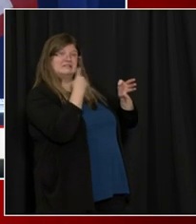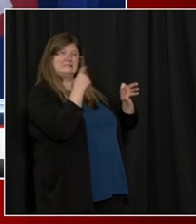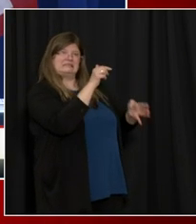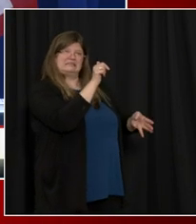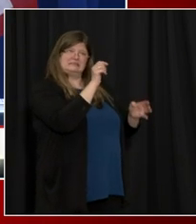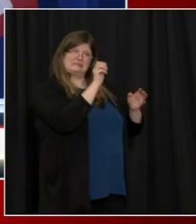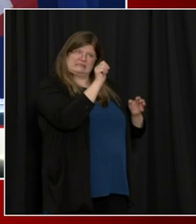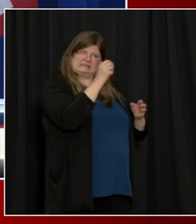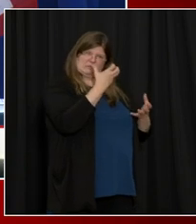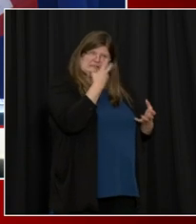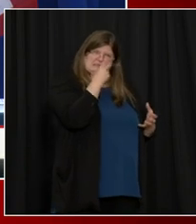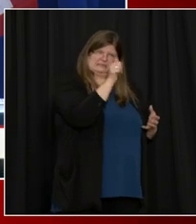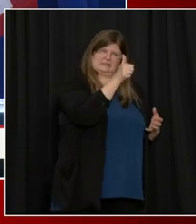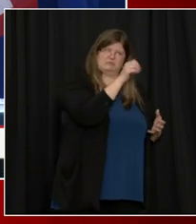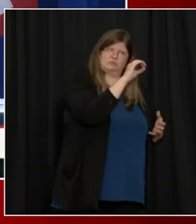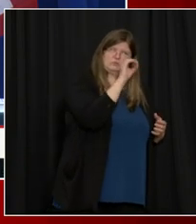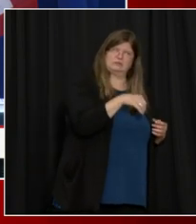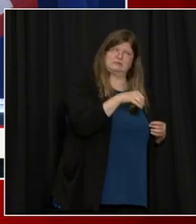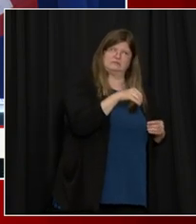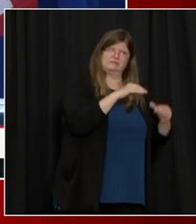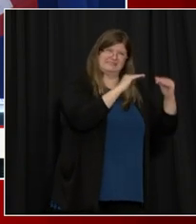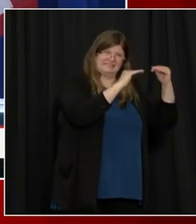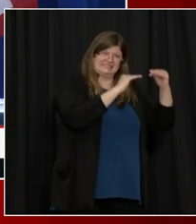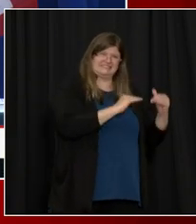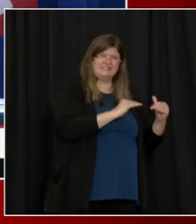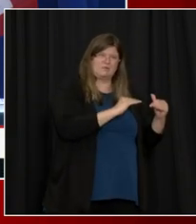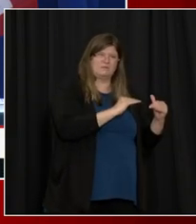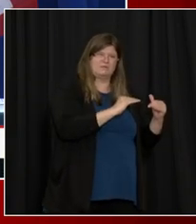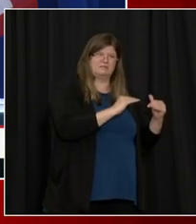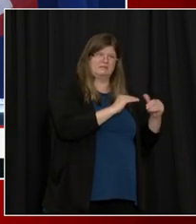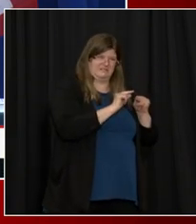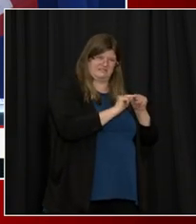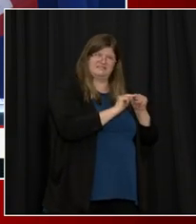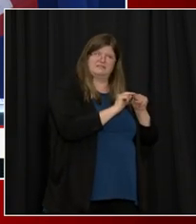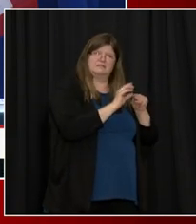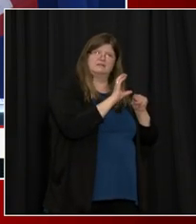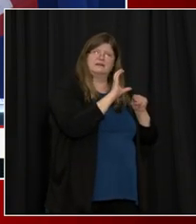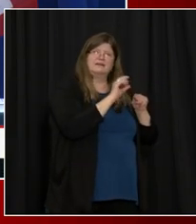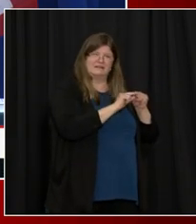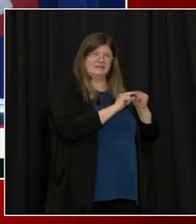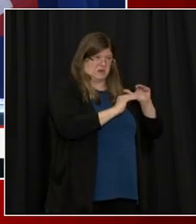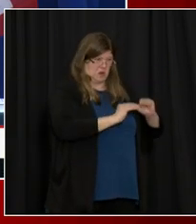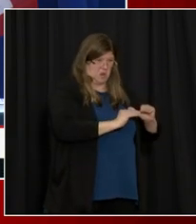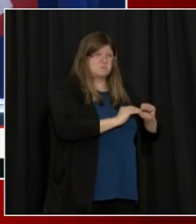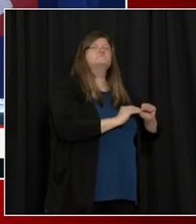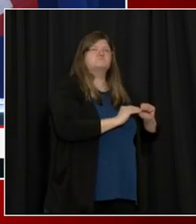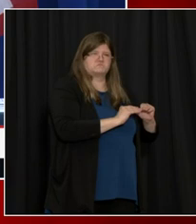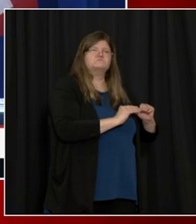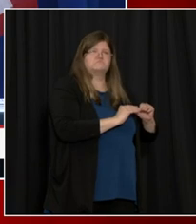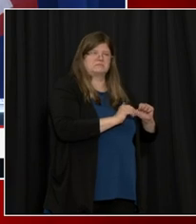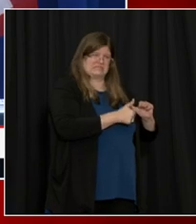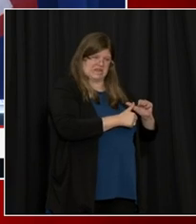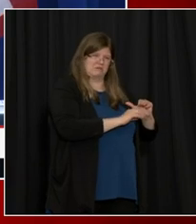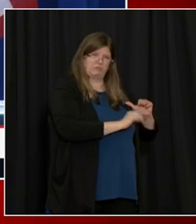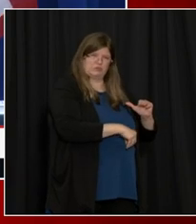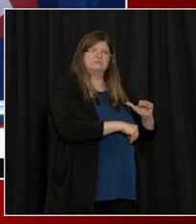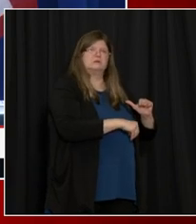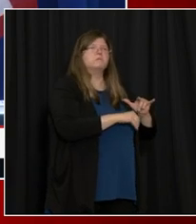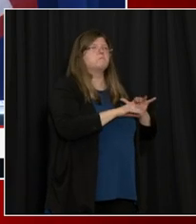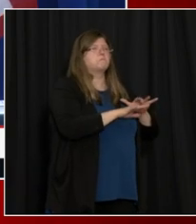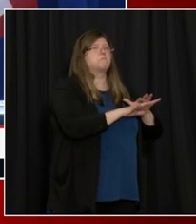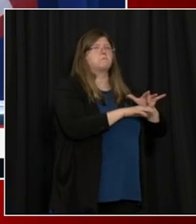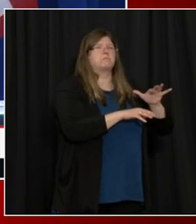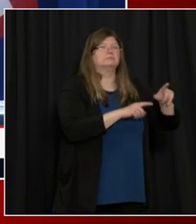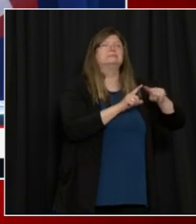sustained decline in the positivity rate for 14 days and below. Well, at one point it said below 10%, another point it said below